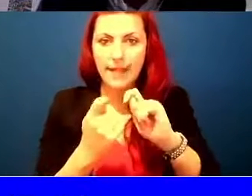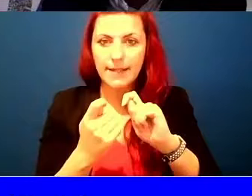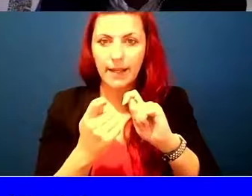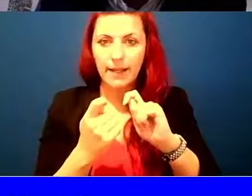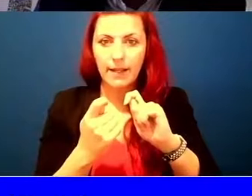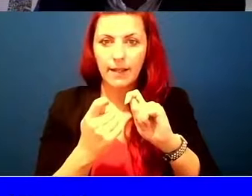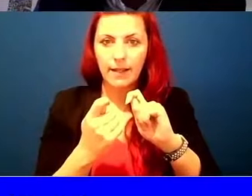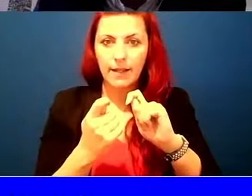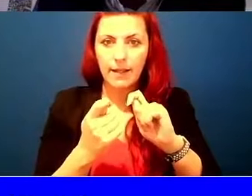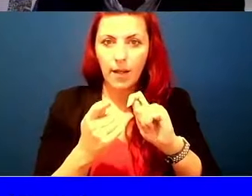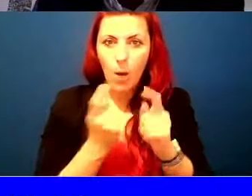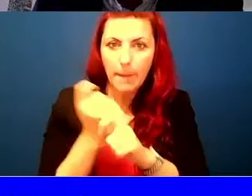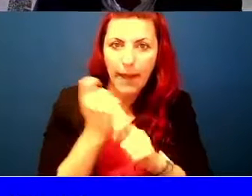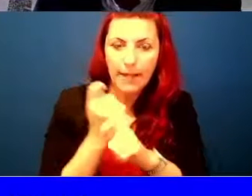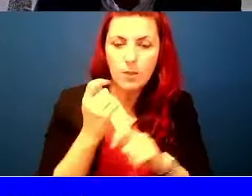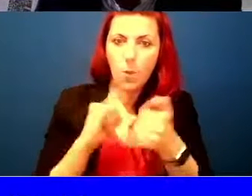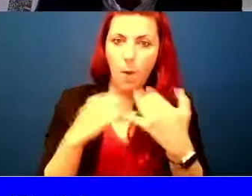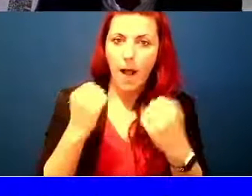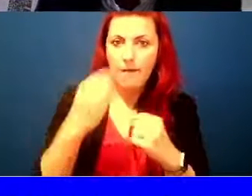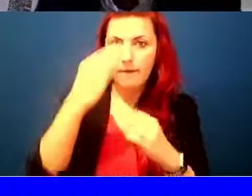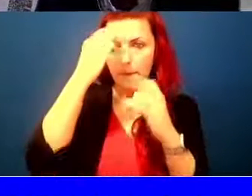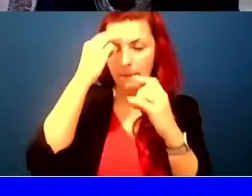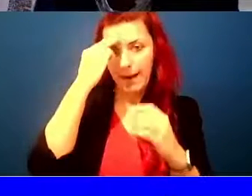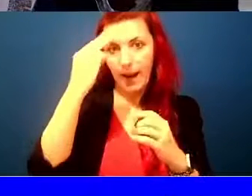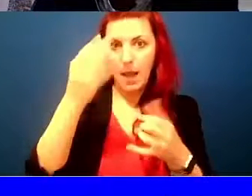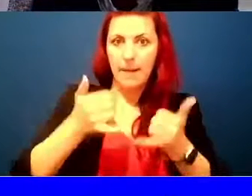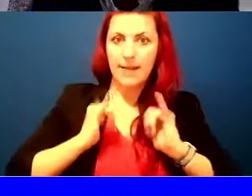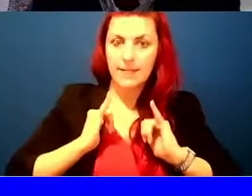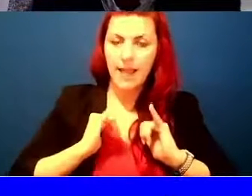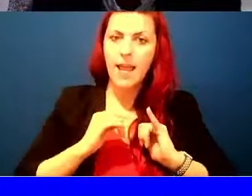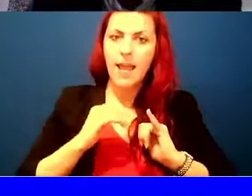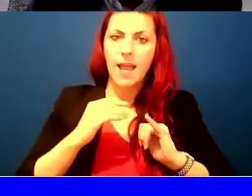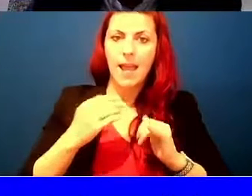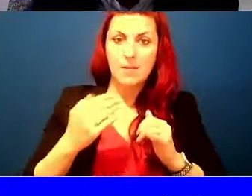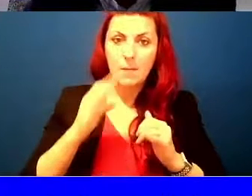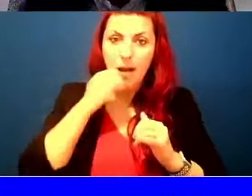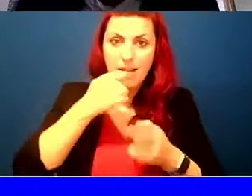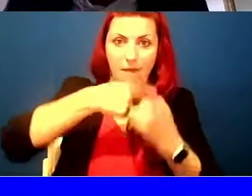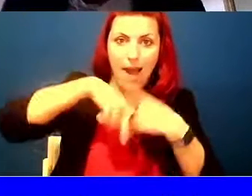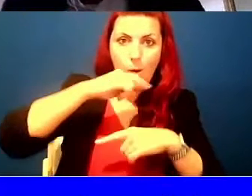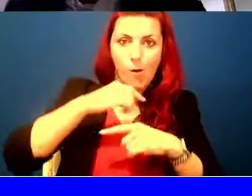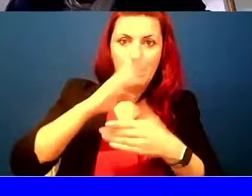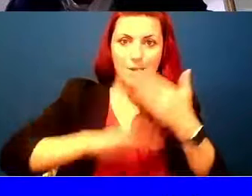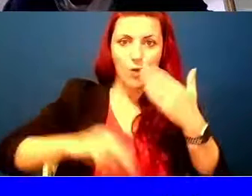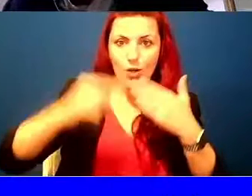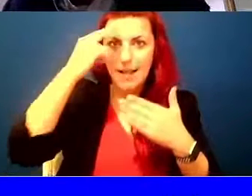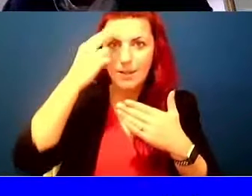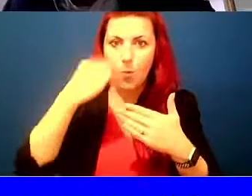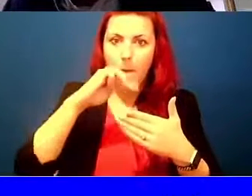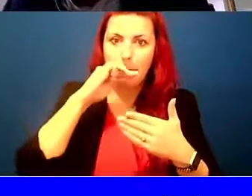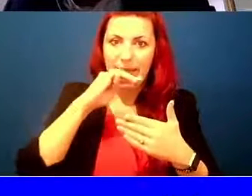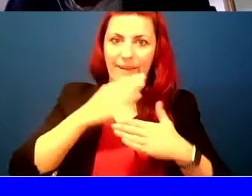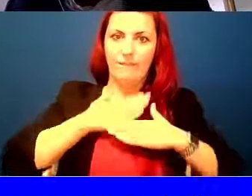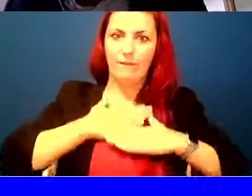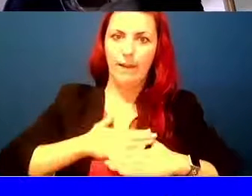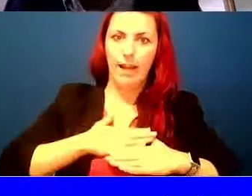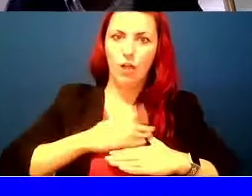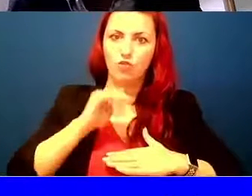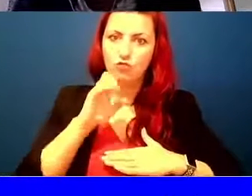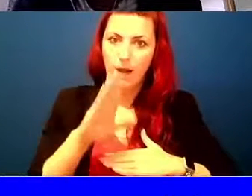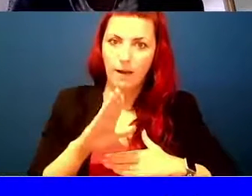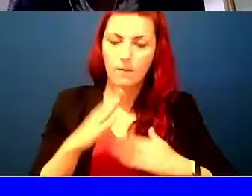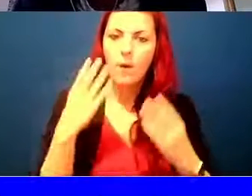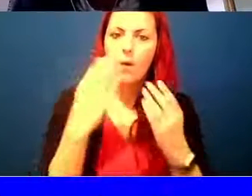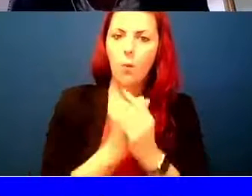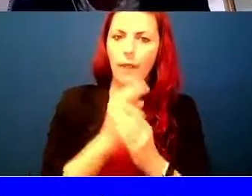disabilities lies in our assumptions about what is necessary to ensure a fair trial for an accused. With ratification of the UN Convention on the Rights of